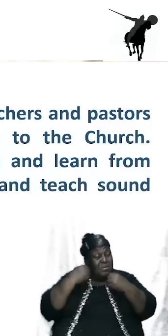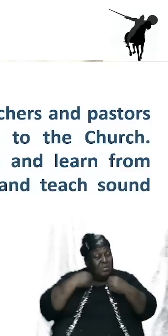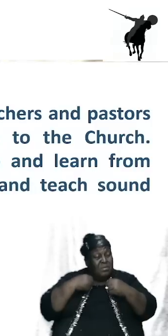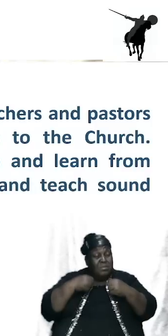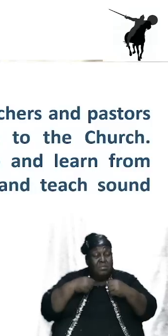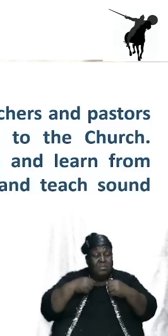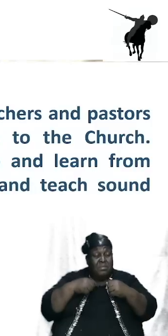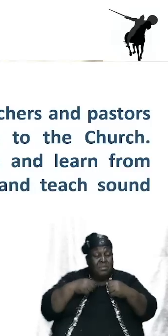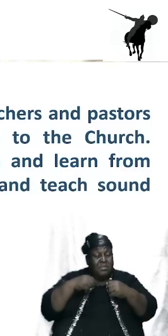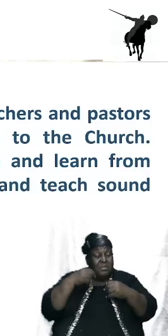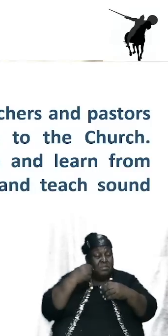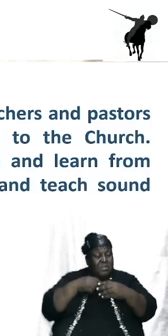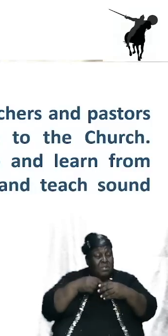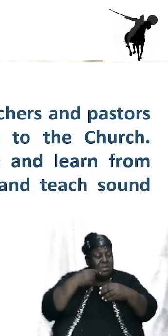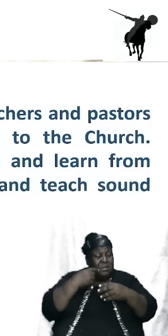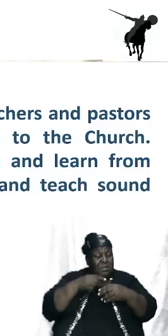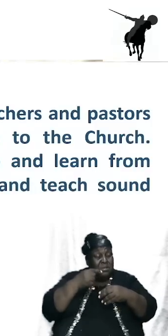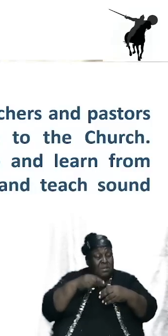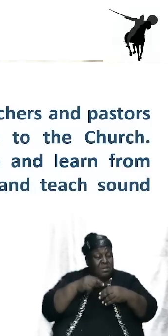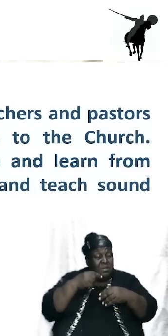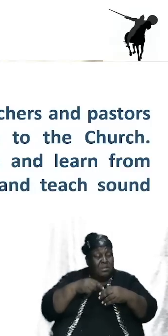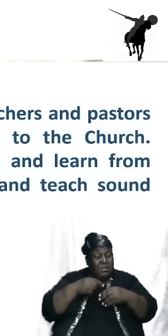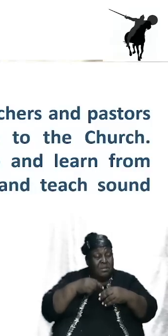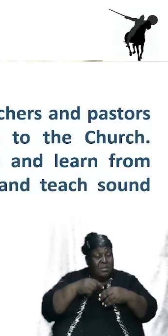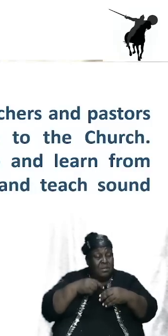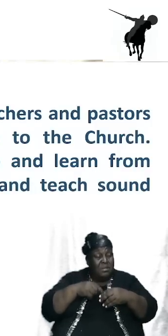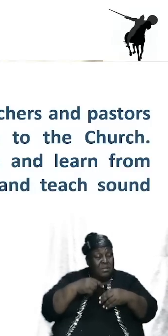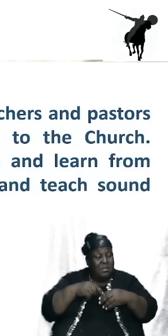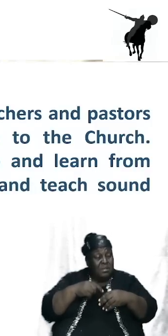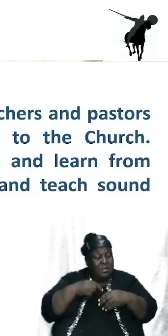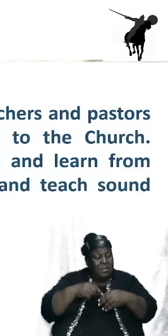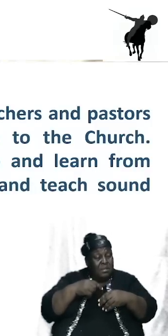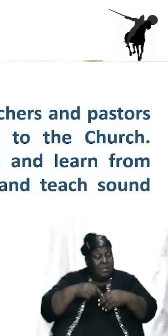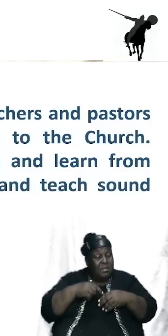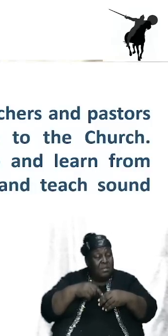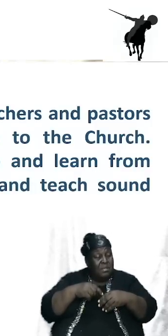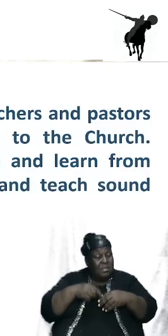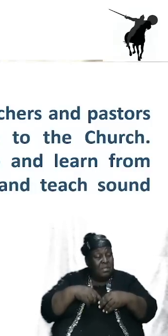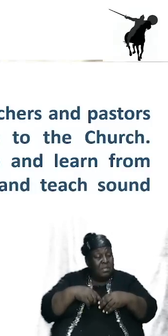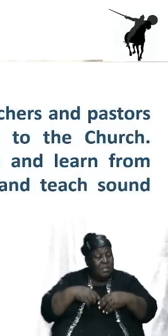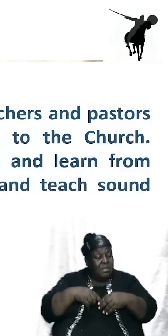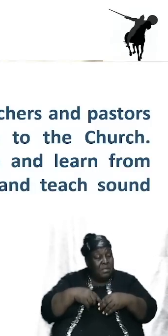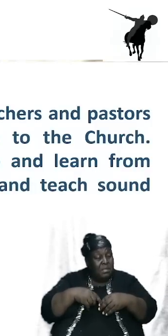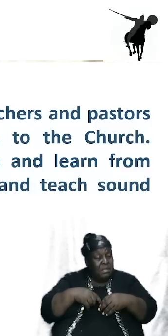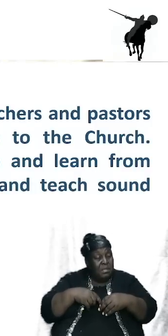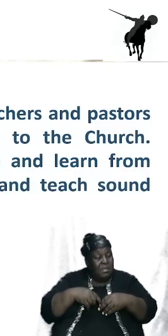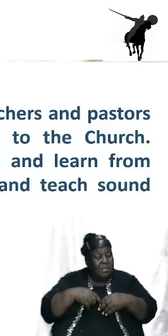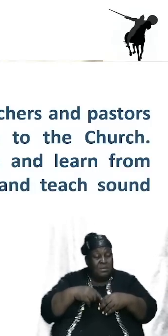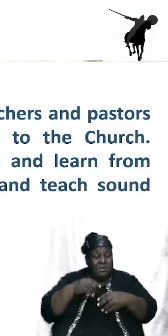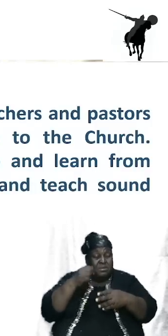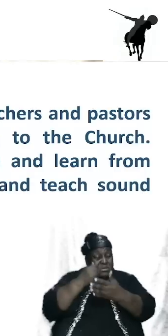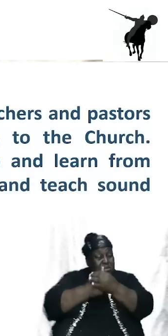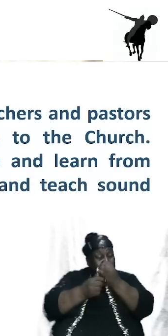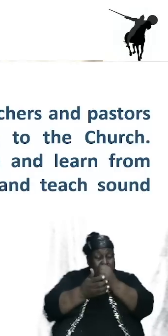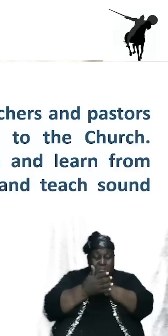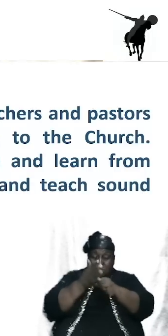Deny himself. What God is saying that, look here, in this time, we need to listen to people who say, look here, you need to sacrifice flesh and live for